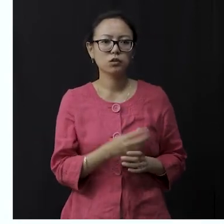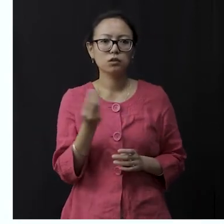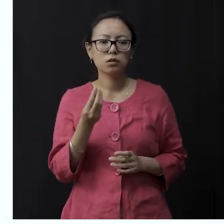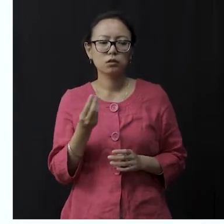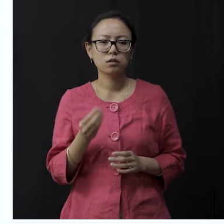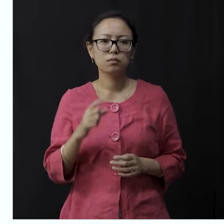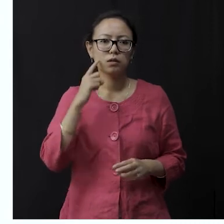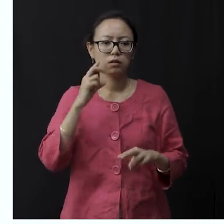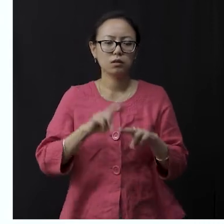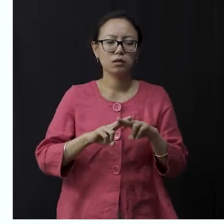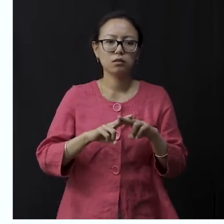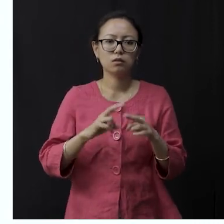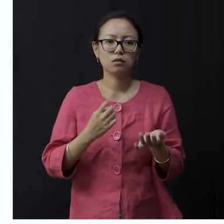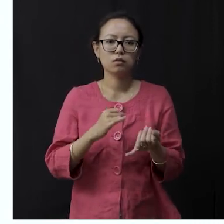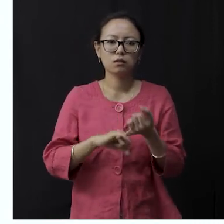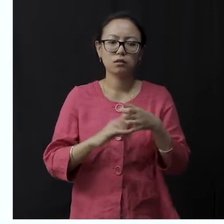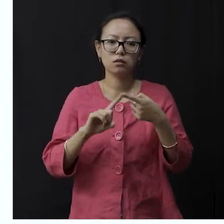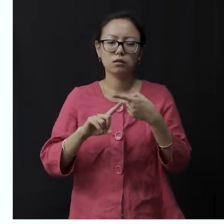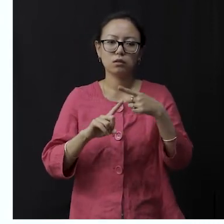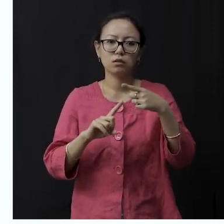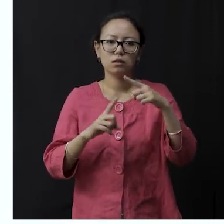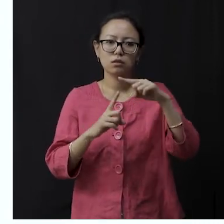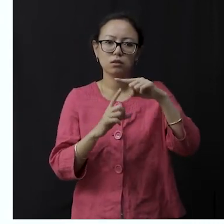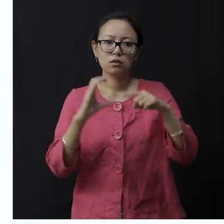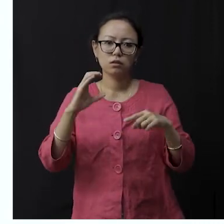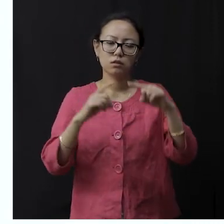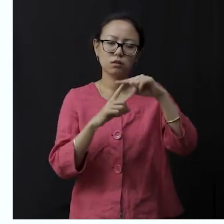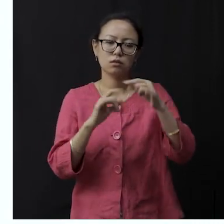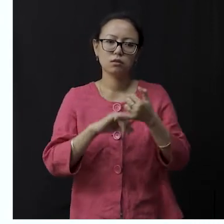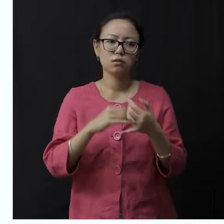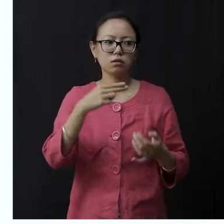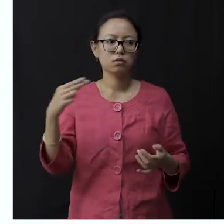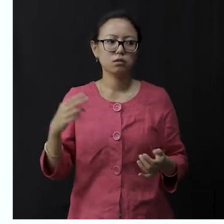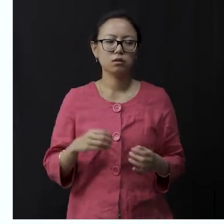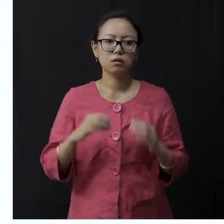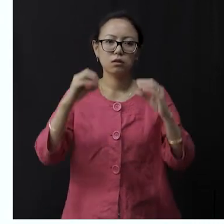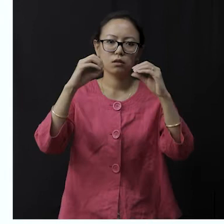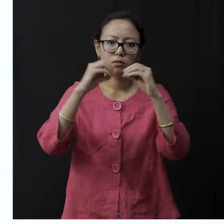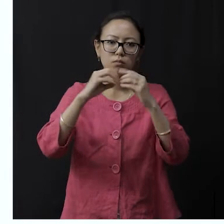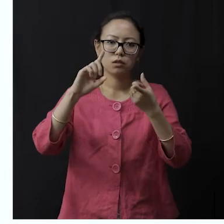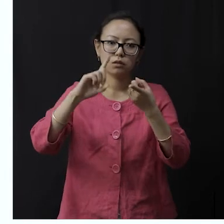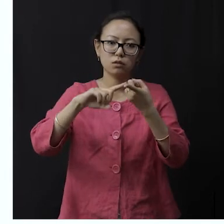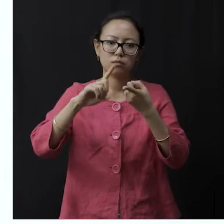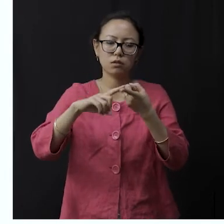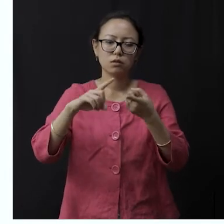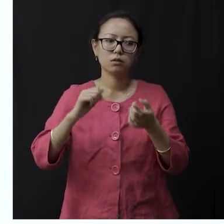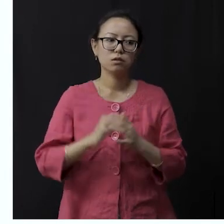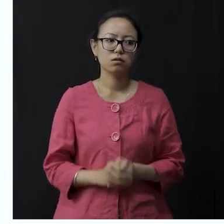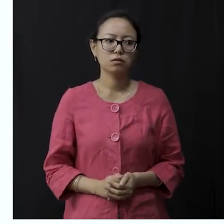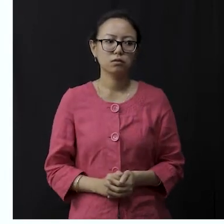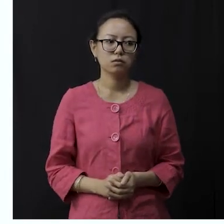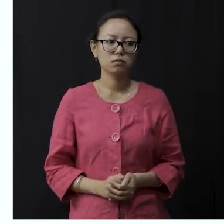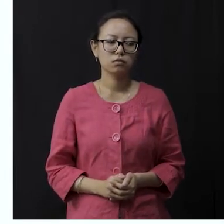Shall we all read one by one? The first is bee. B double E, bee.